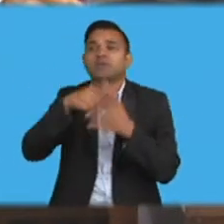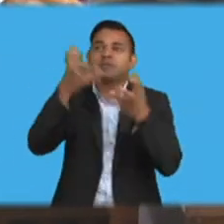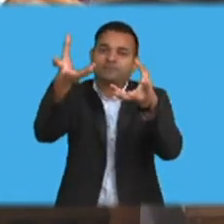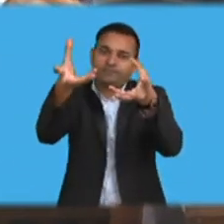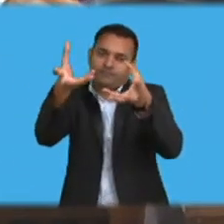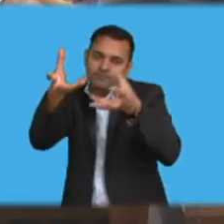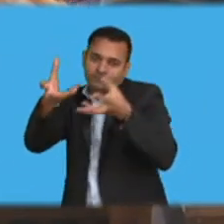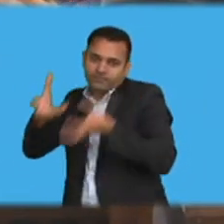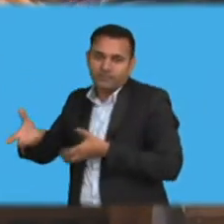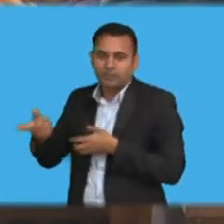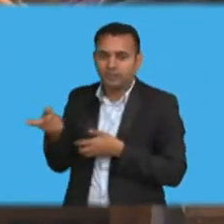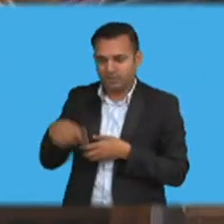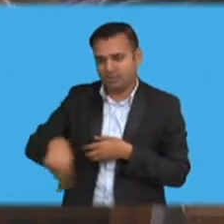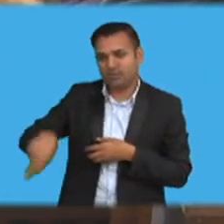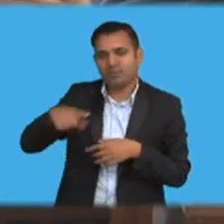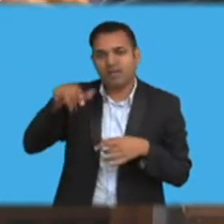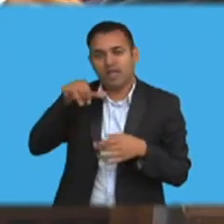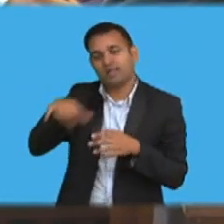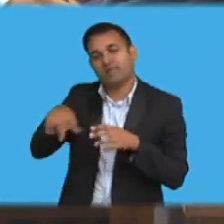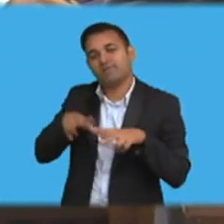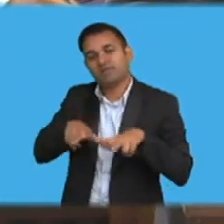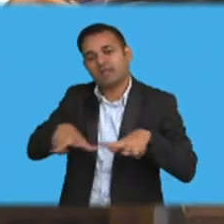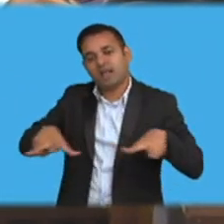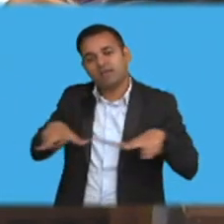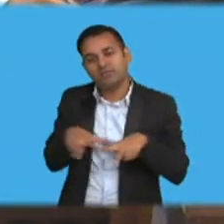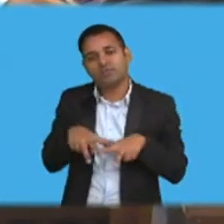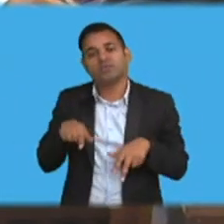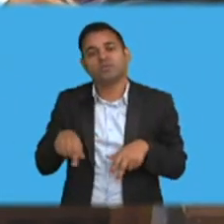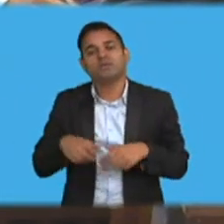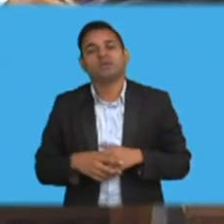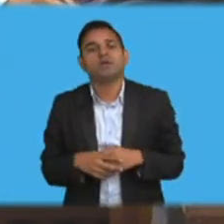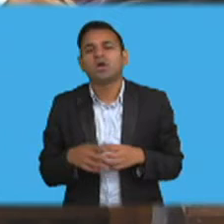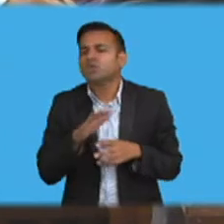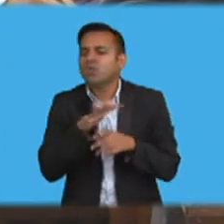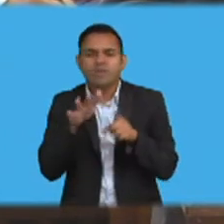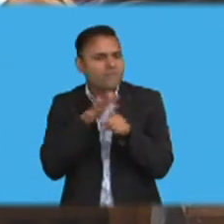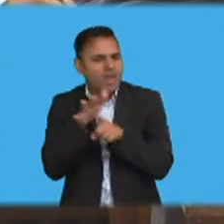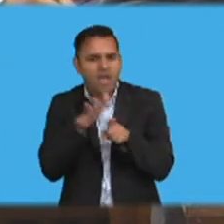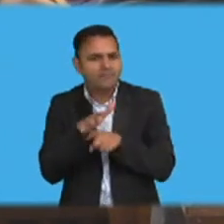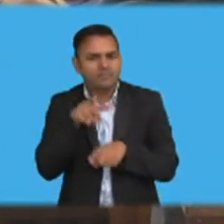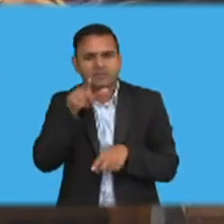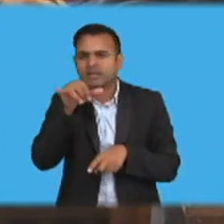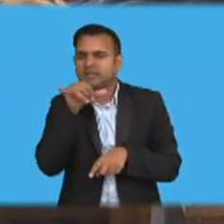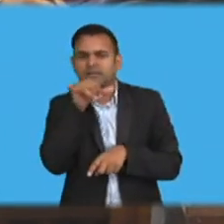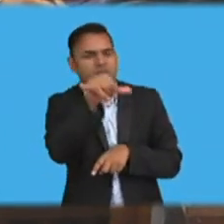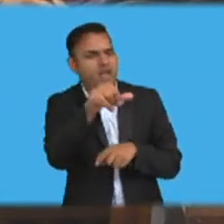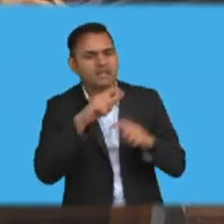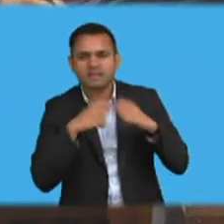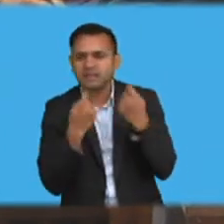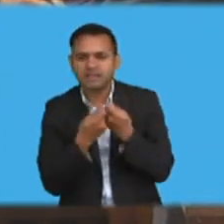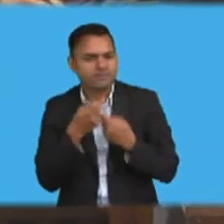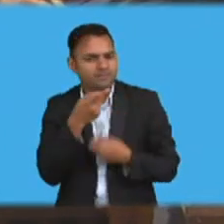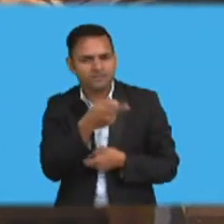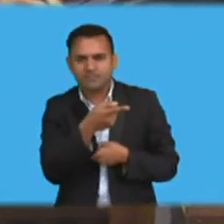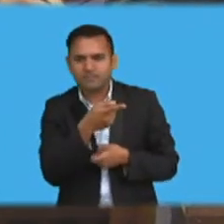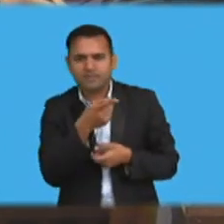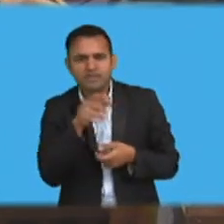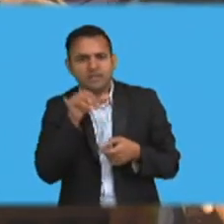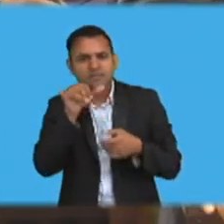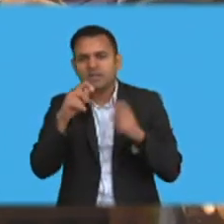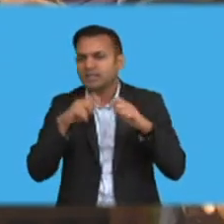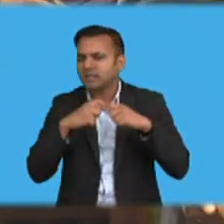teams was not a result of delays in the processes which the Honorable Ambulitavu referred to, but was a